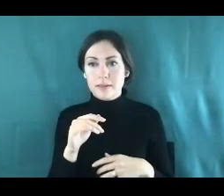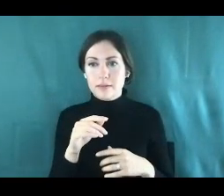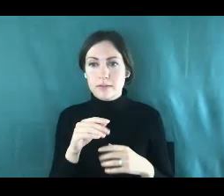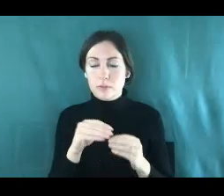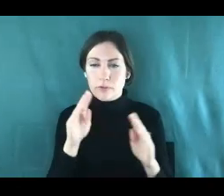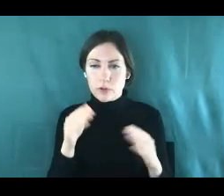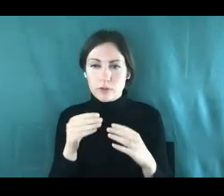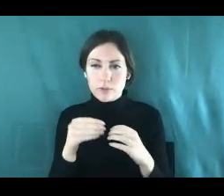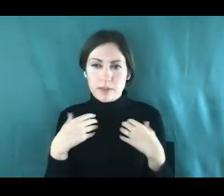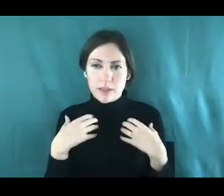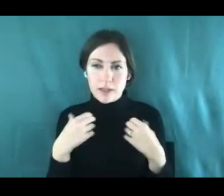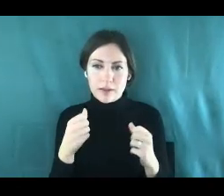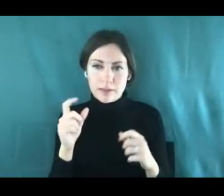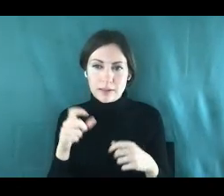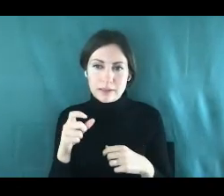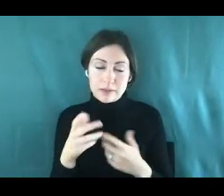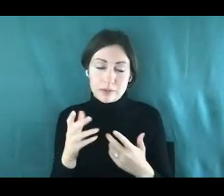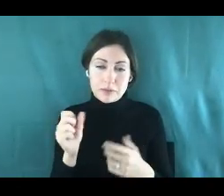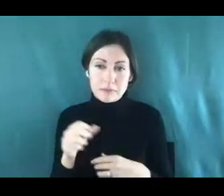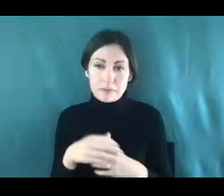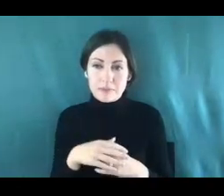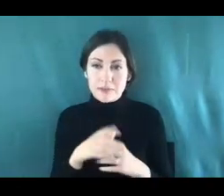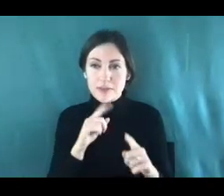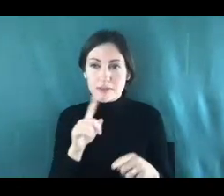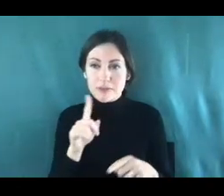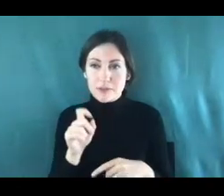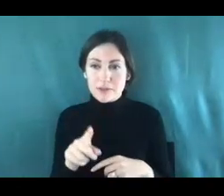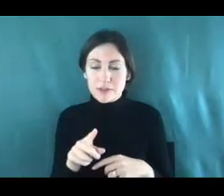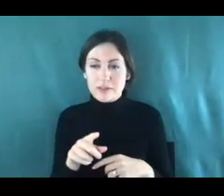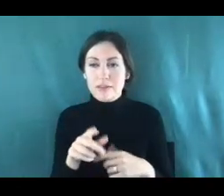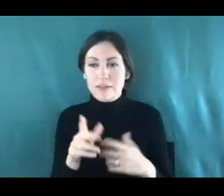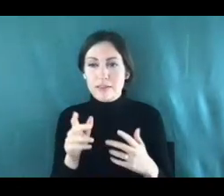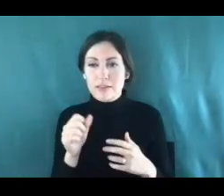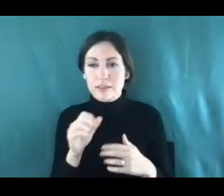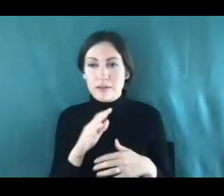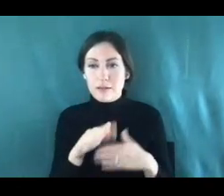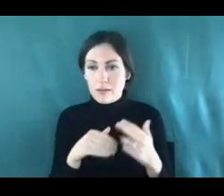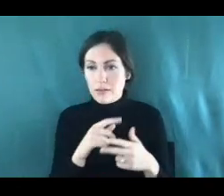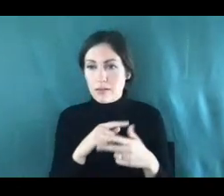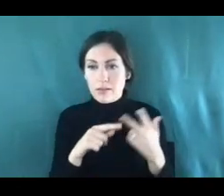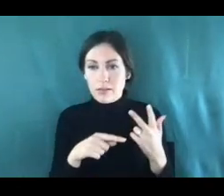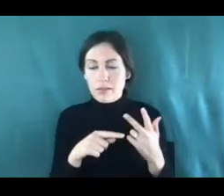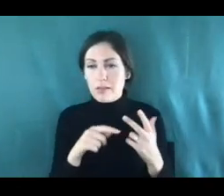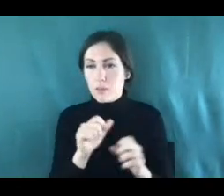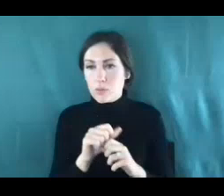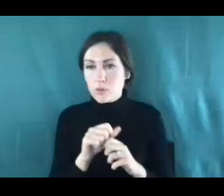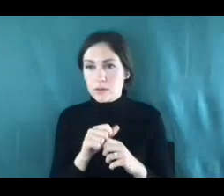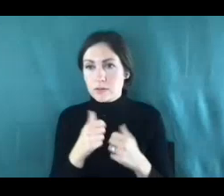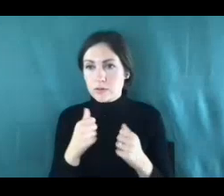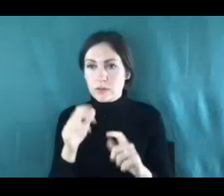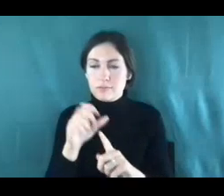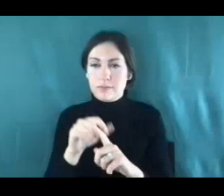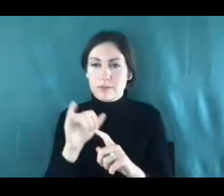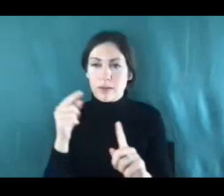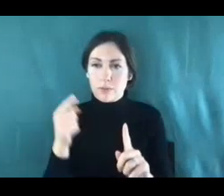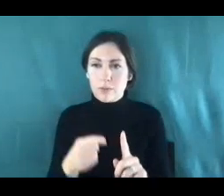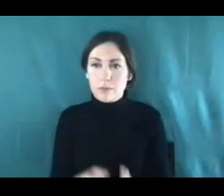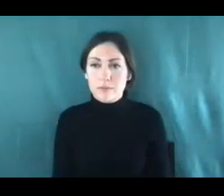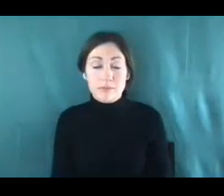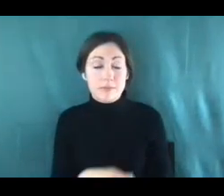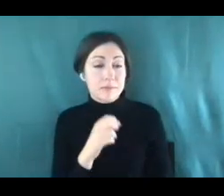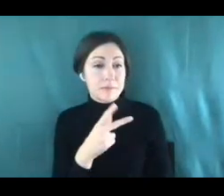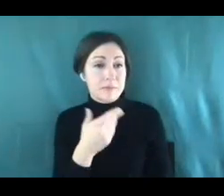So yes, to answer your question, in short, they're all working towards that goal. Okay,